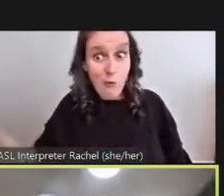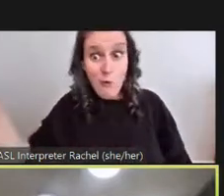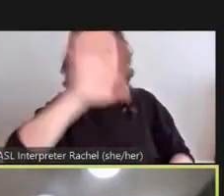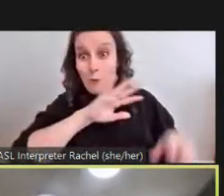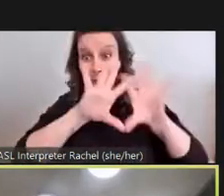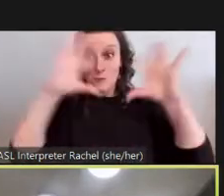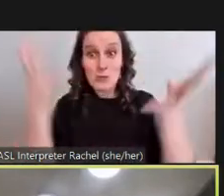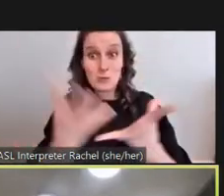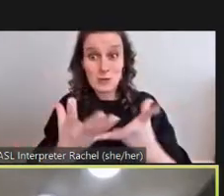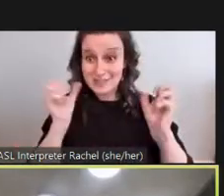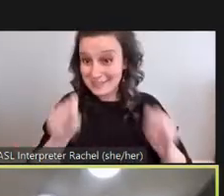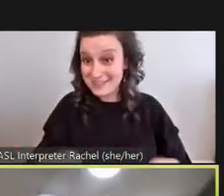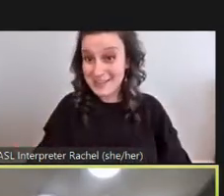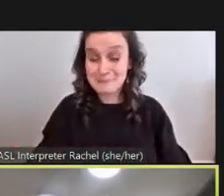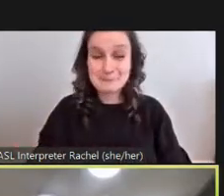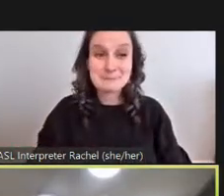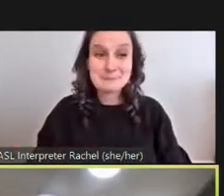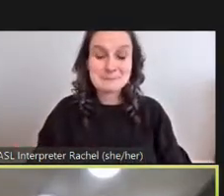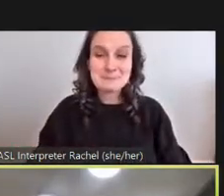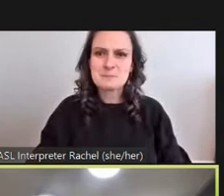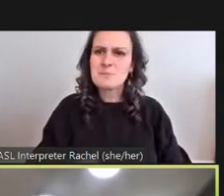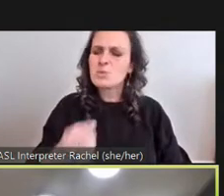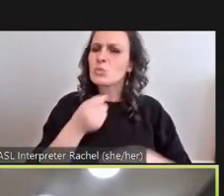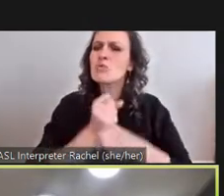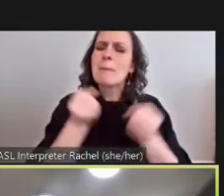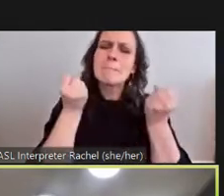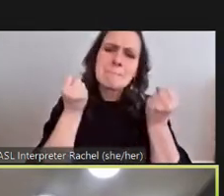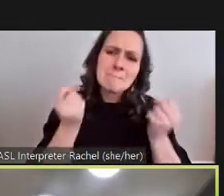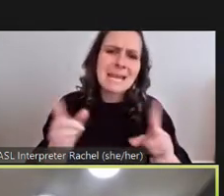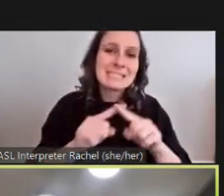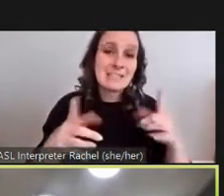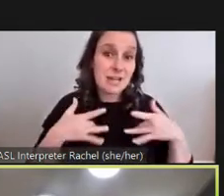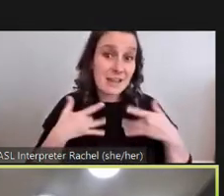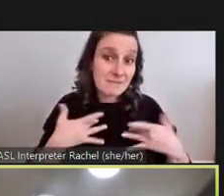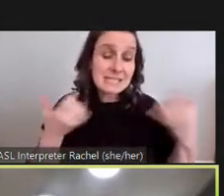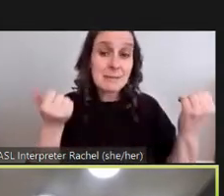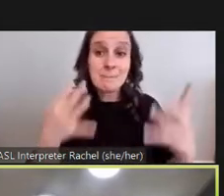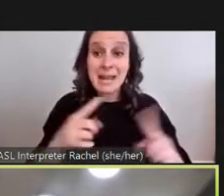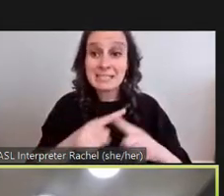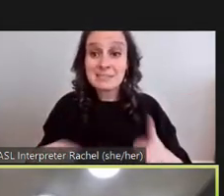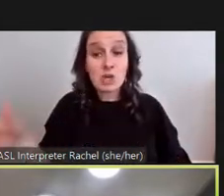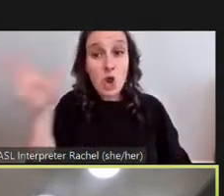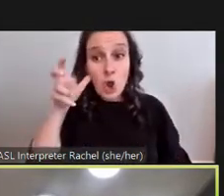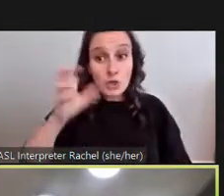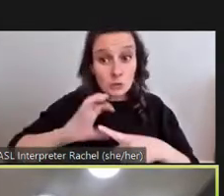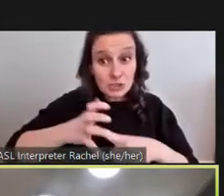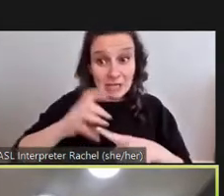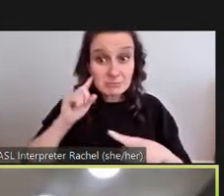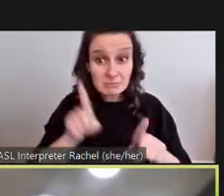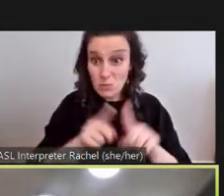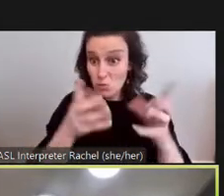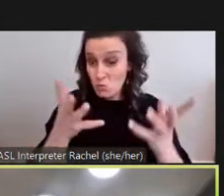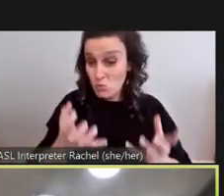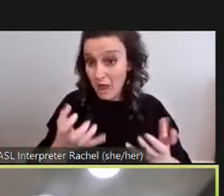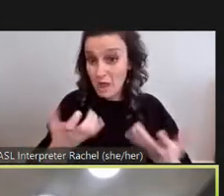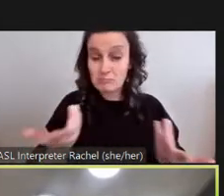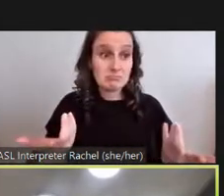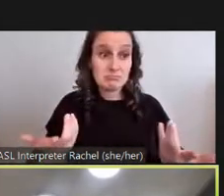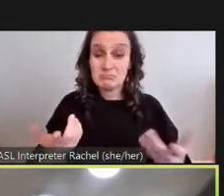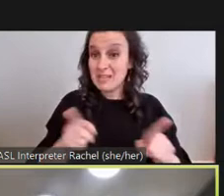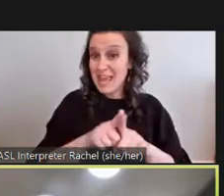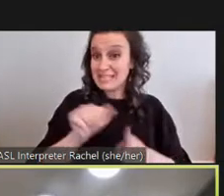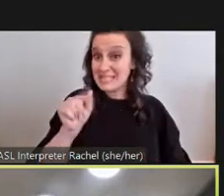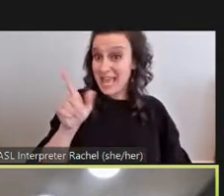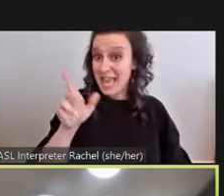You can create as many events and audio channels as you want as the admin, and you can just customize it to your